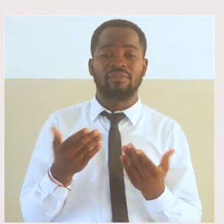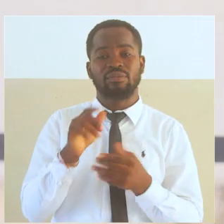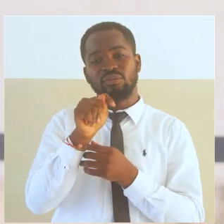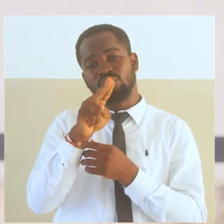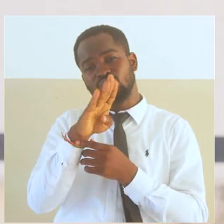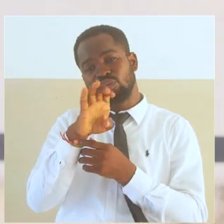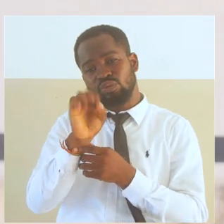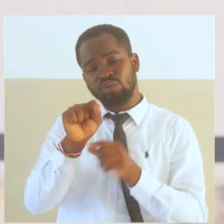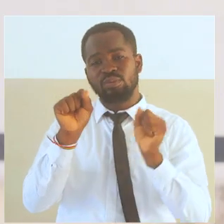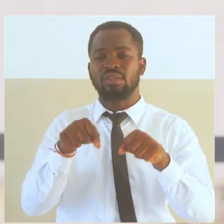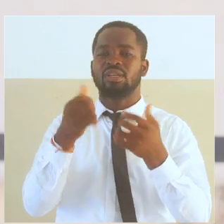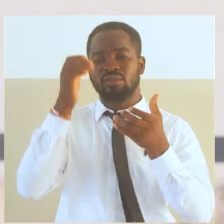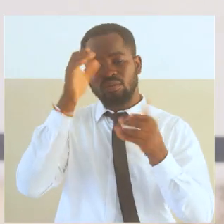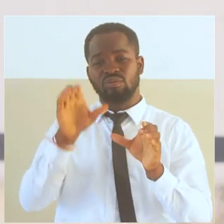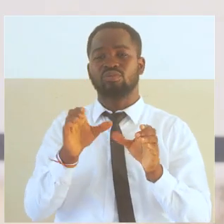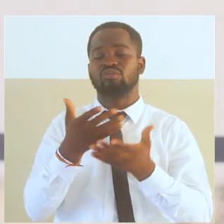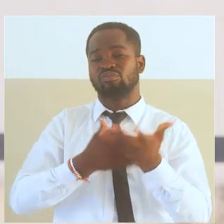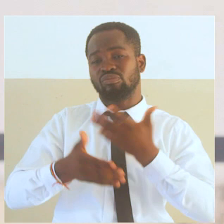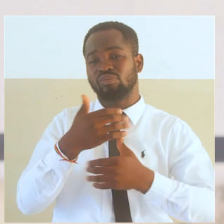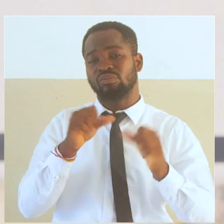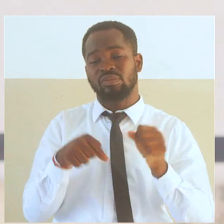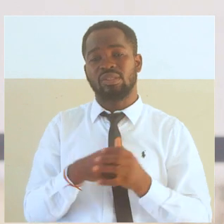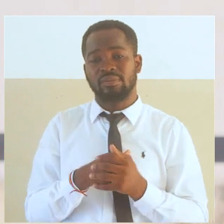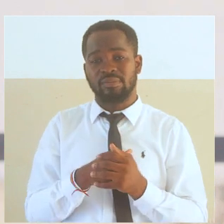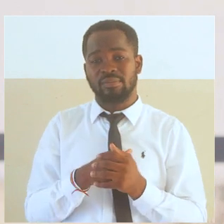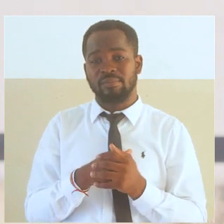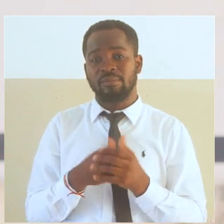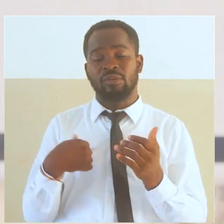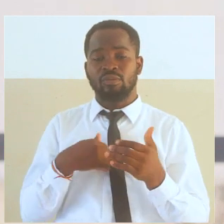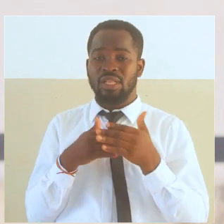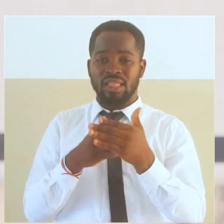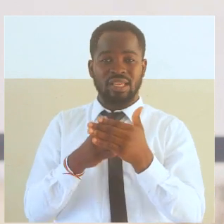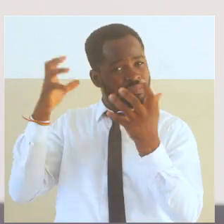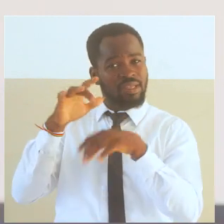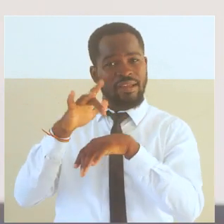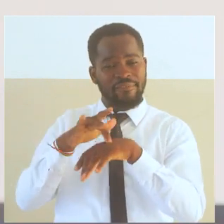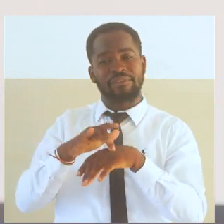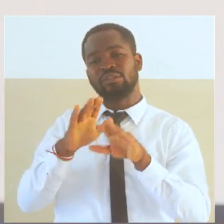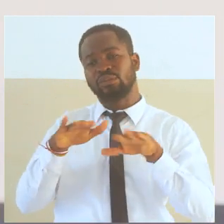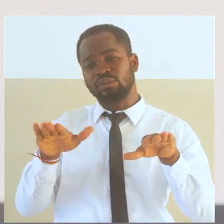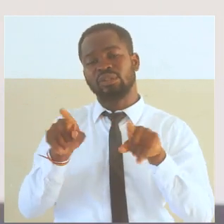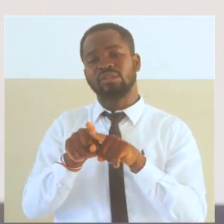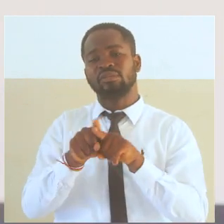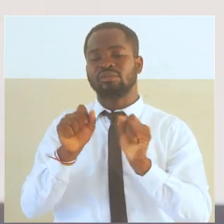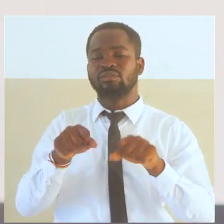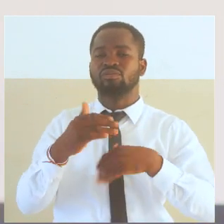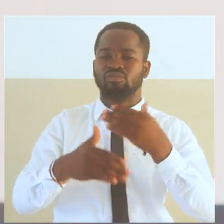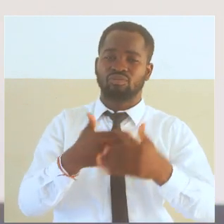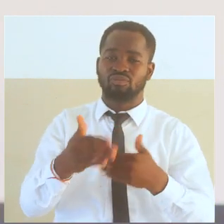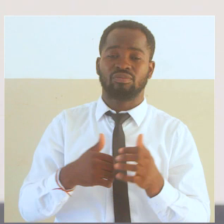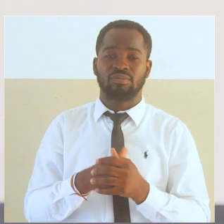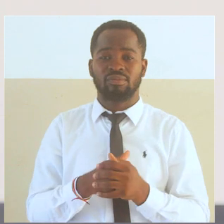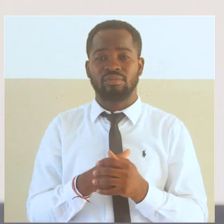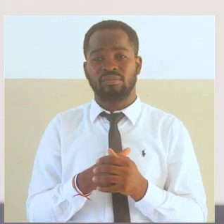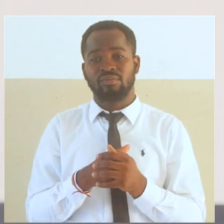bifida. And then some lesions or tumors can also bring about hydrocephalus. And hydrocephalus doesn't affect only children,